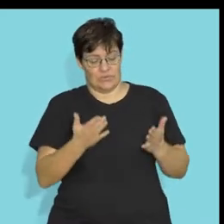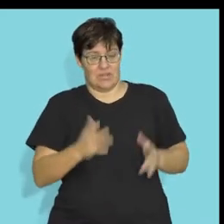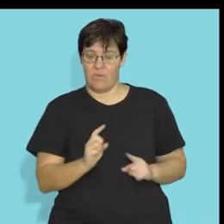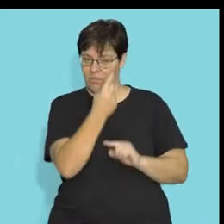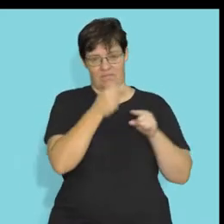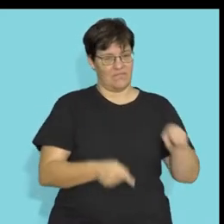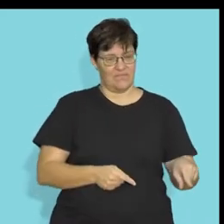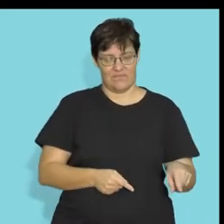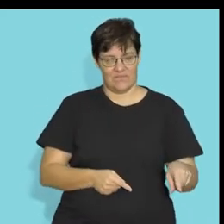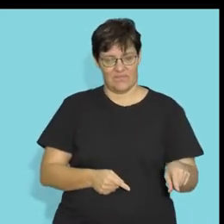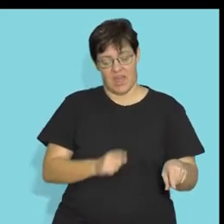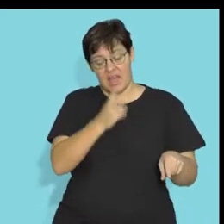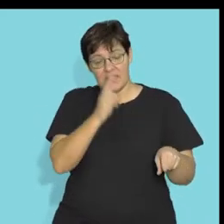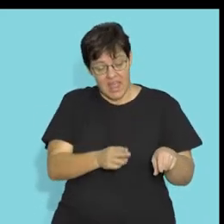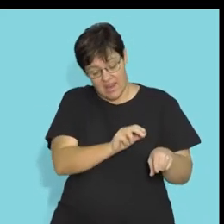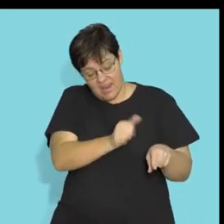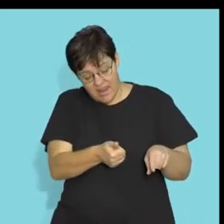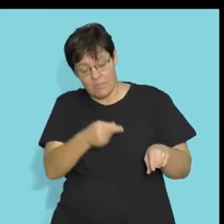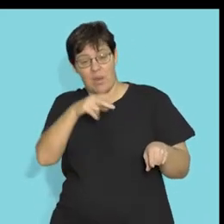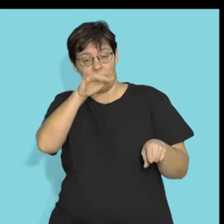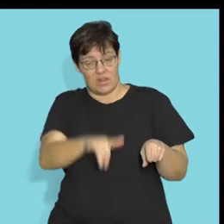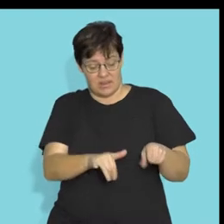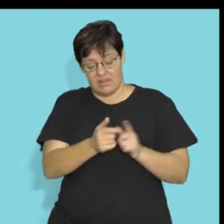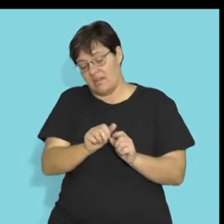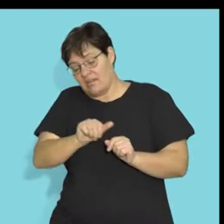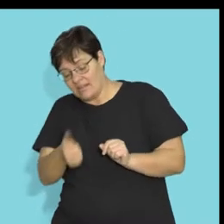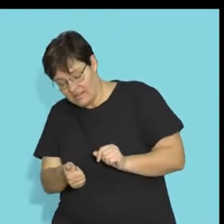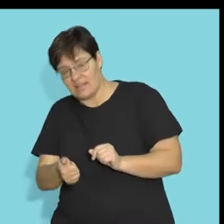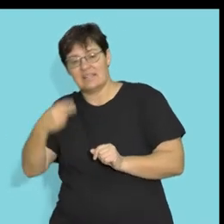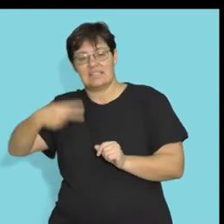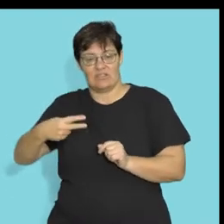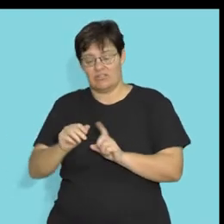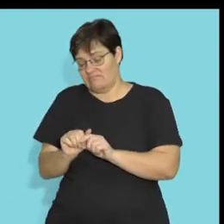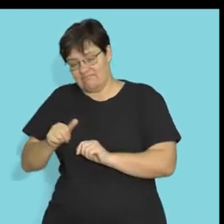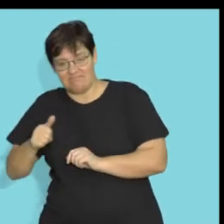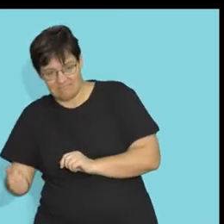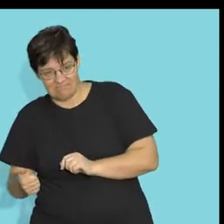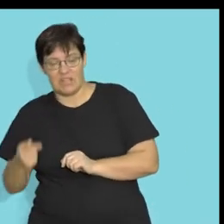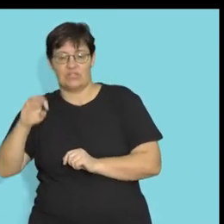producer, followed by the primary consumer, then the secondary consumers, and then